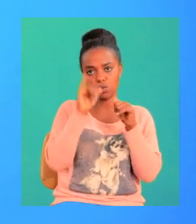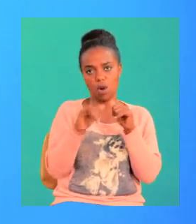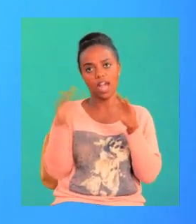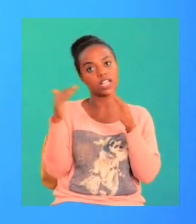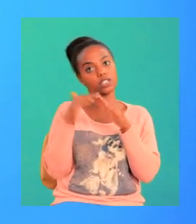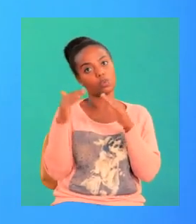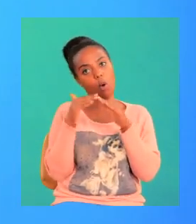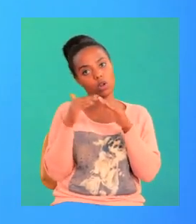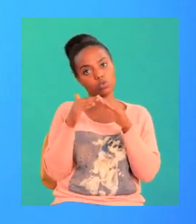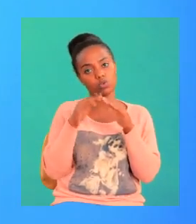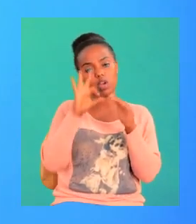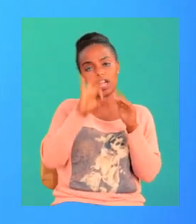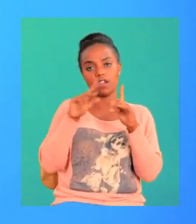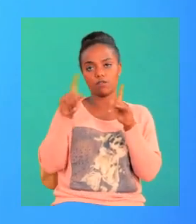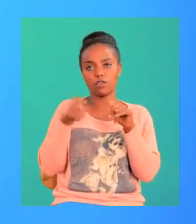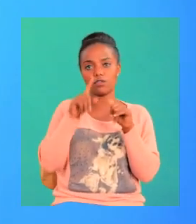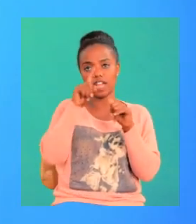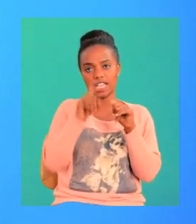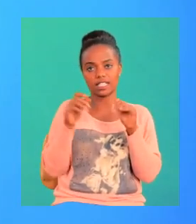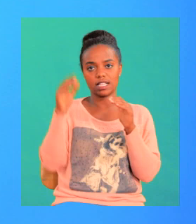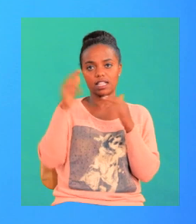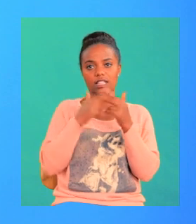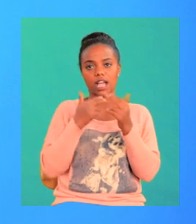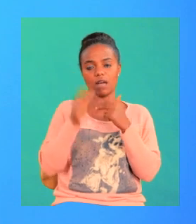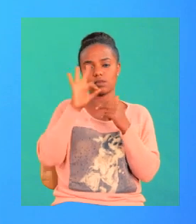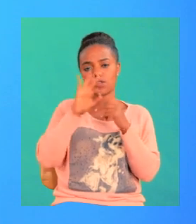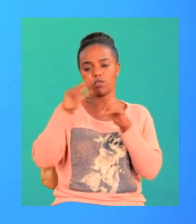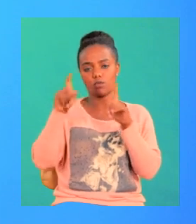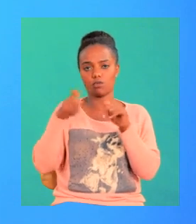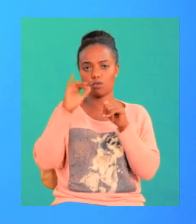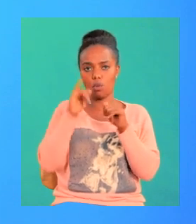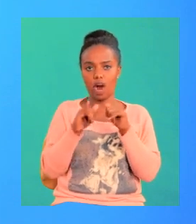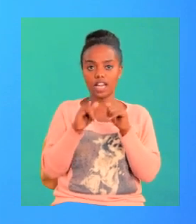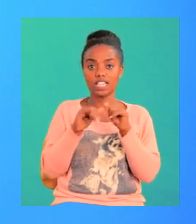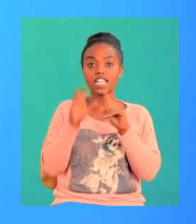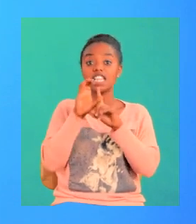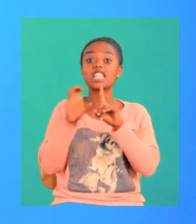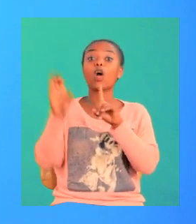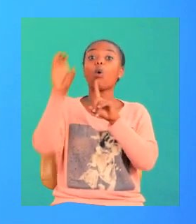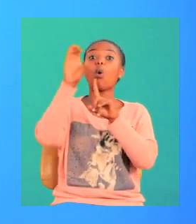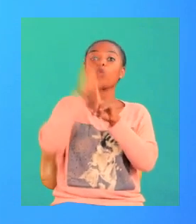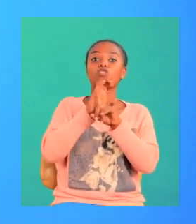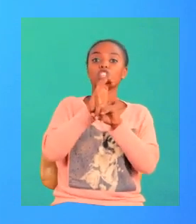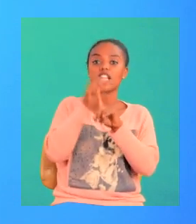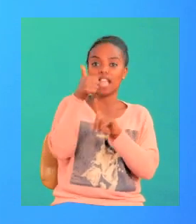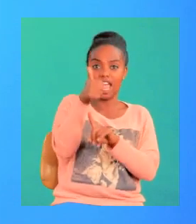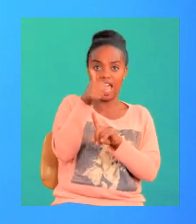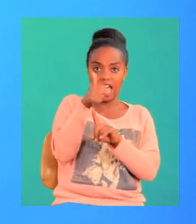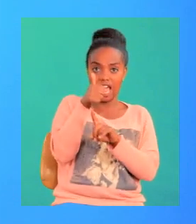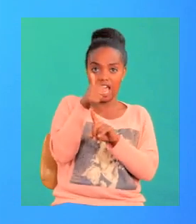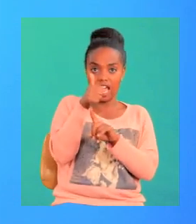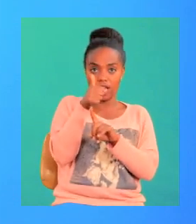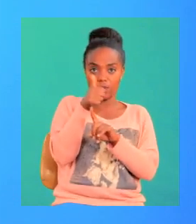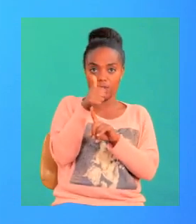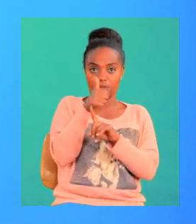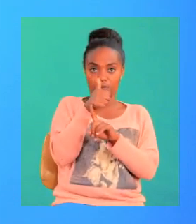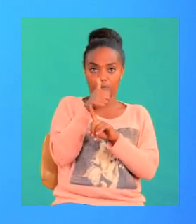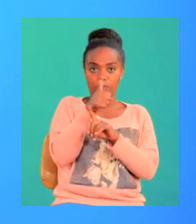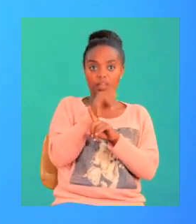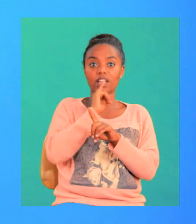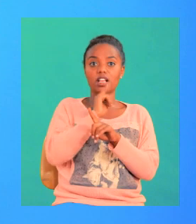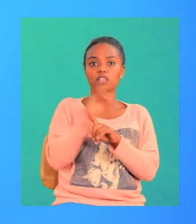to f of x times f of y if the coefficient this one, if this is